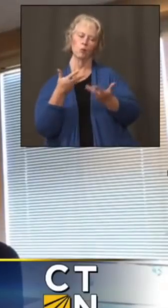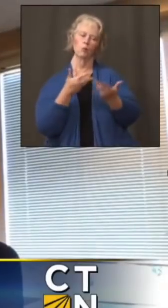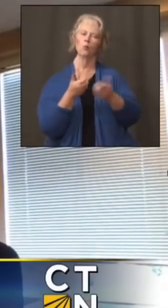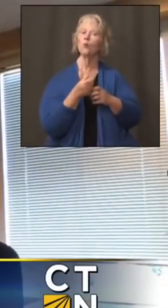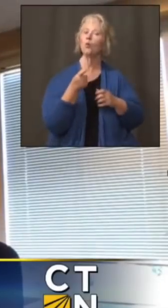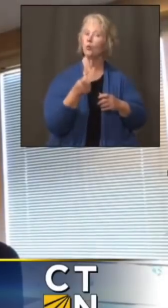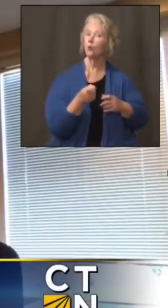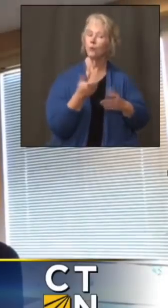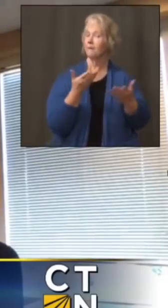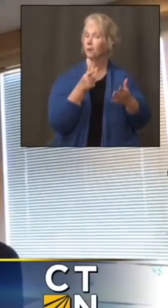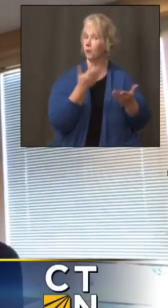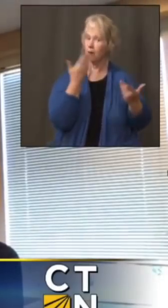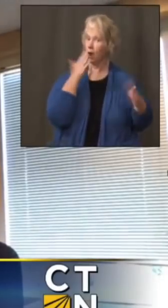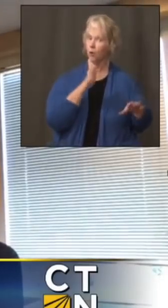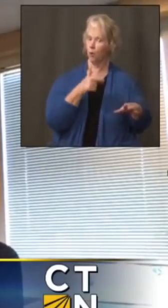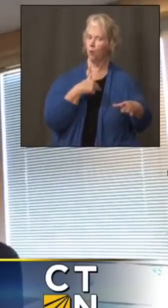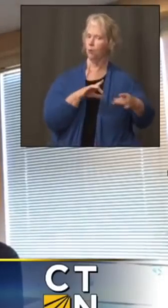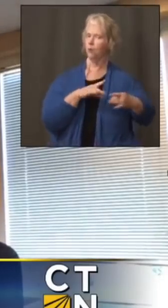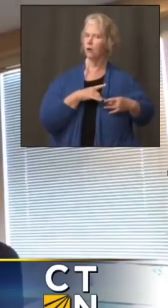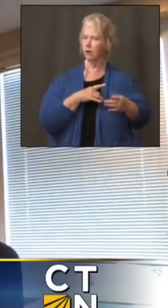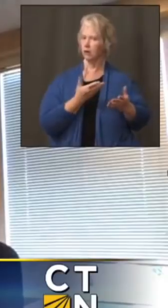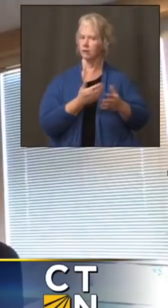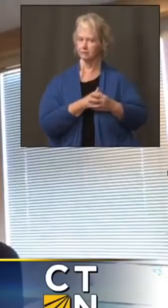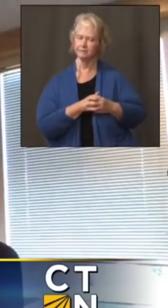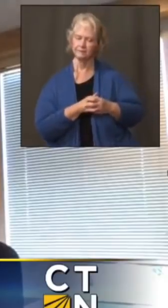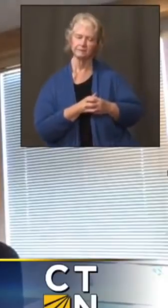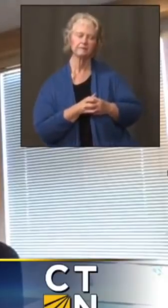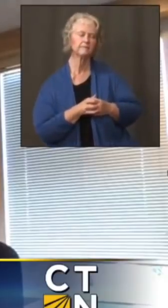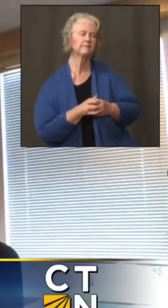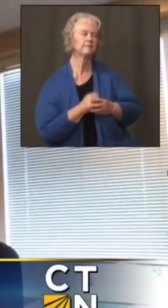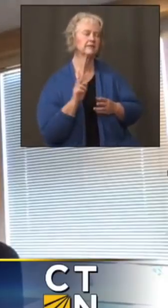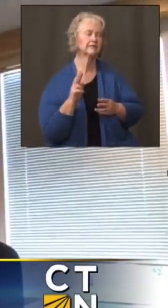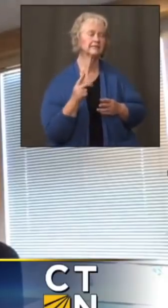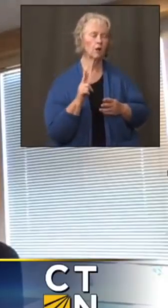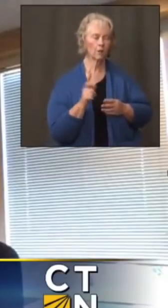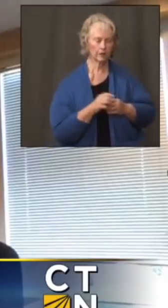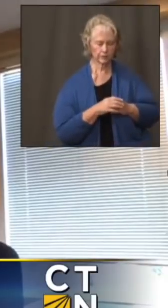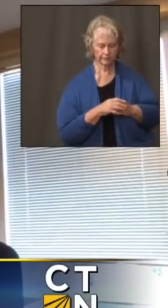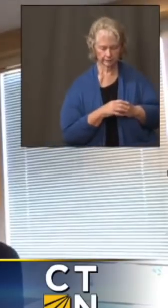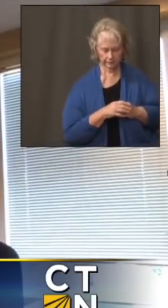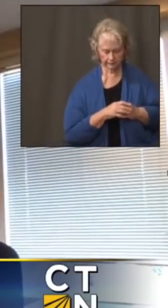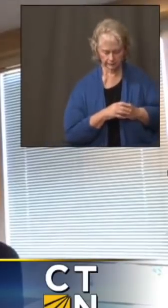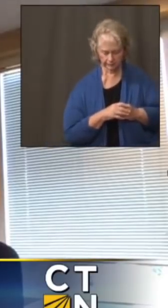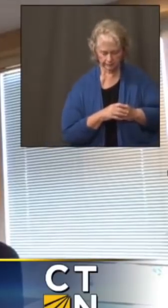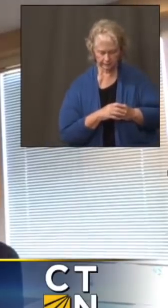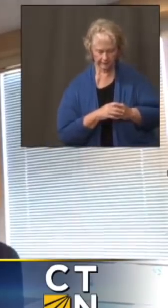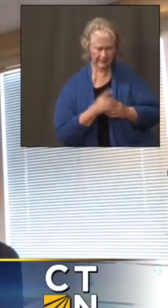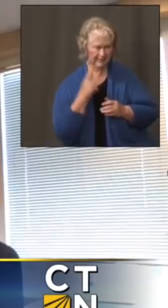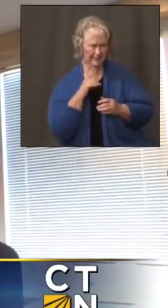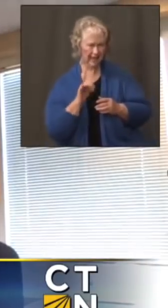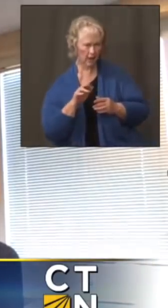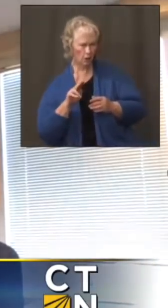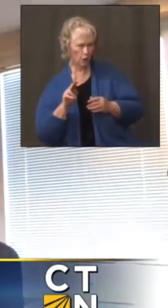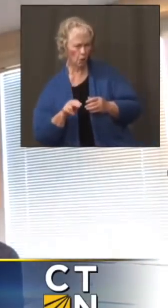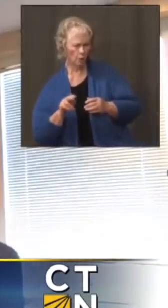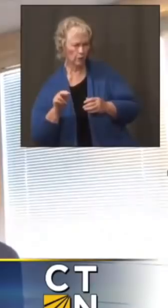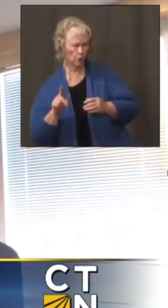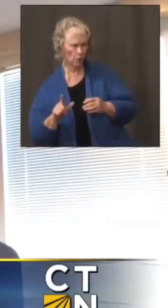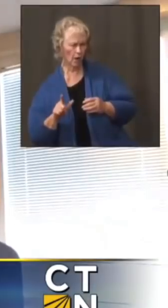when you didn't know you were sick. Thanks. And then the second question is that it sounds like in Norwich and New London, the